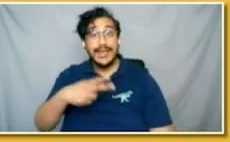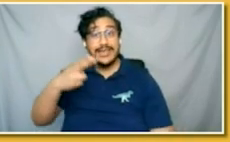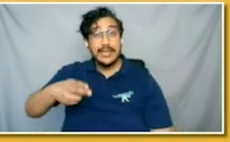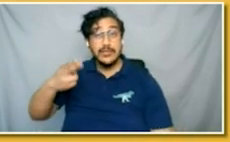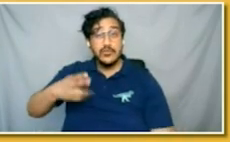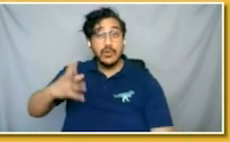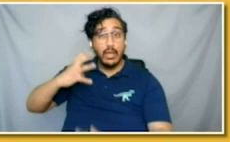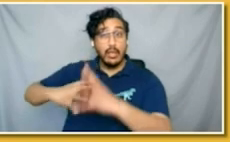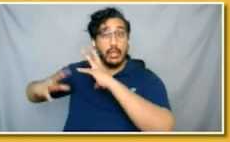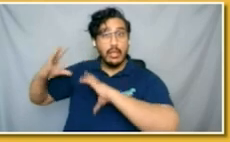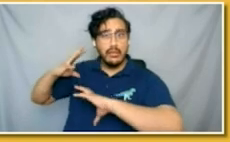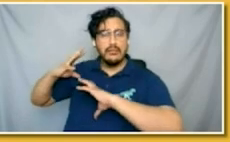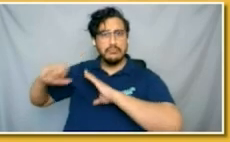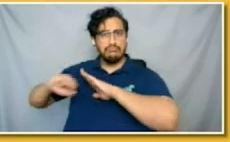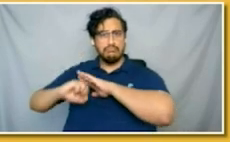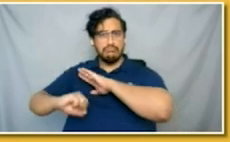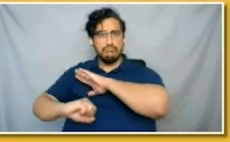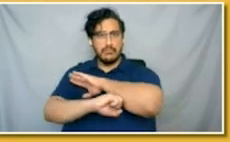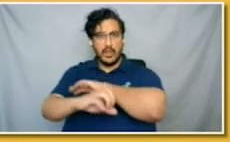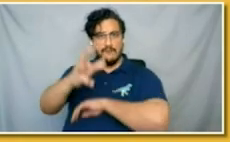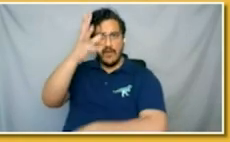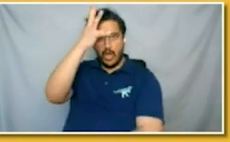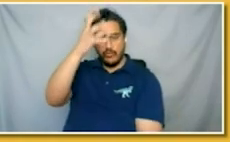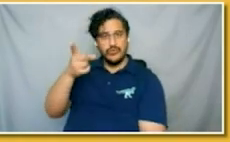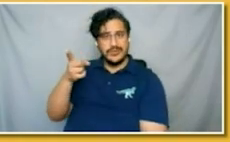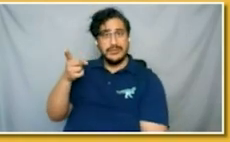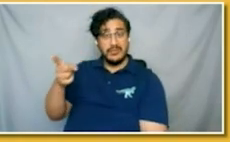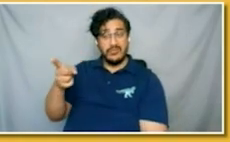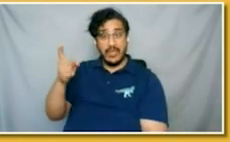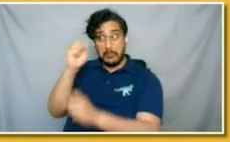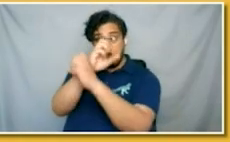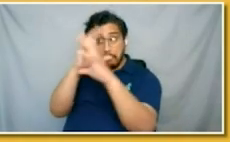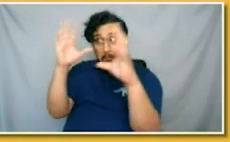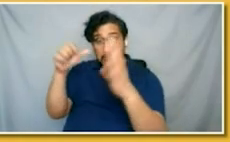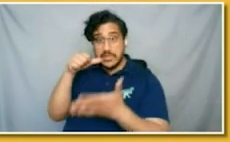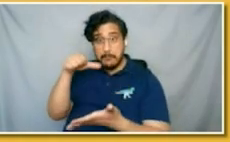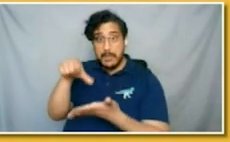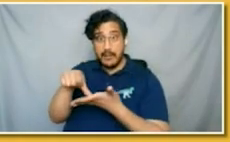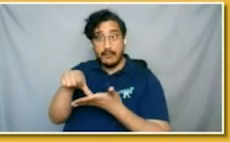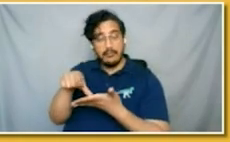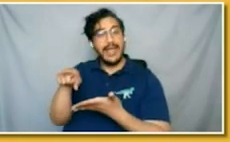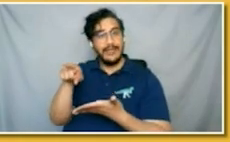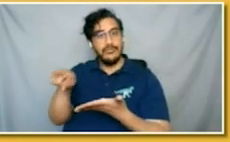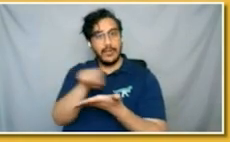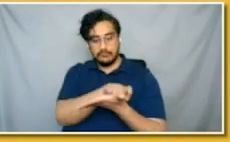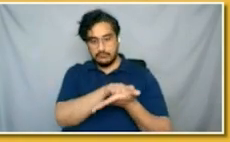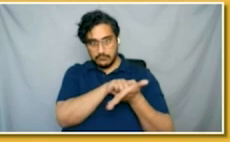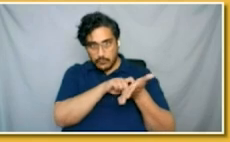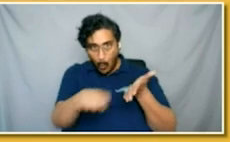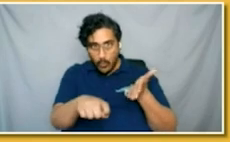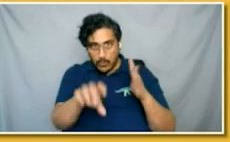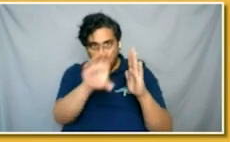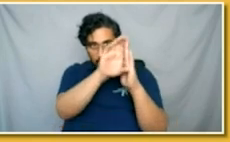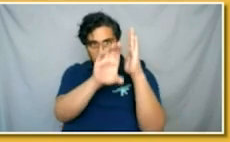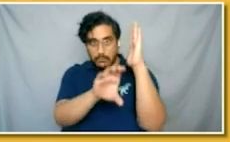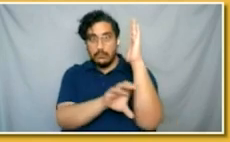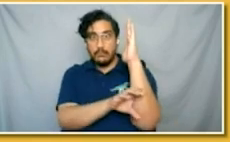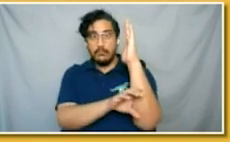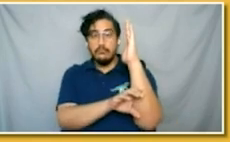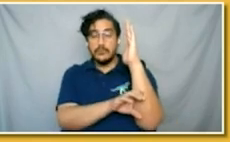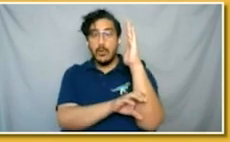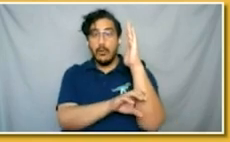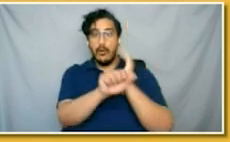fathers envisioned the impact of mail, and they wrote it into the Constitution. So Article 1, Section